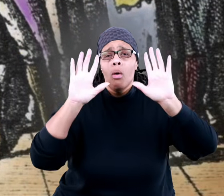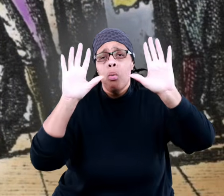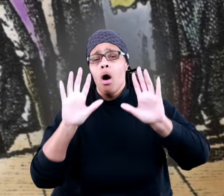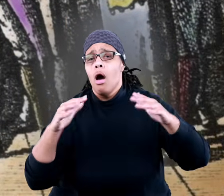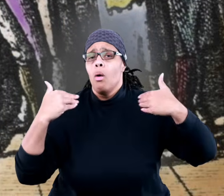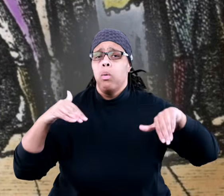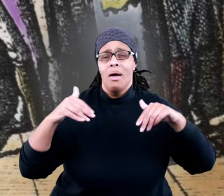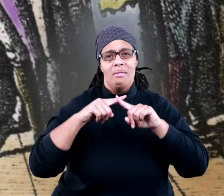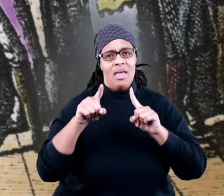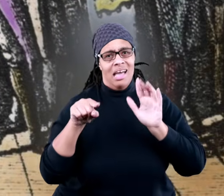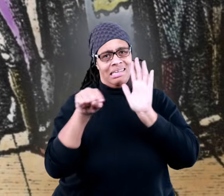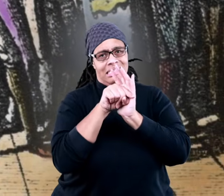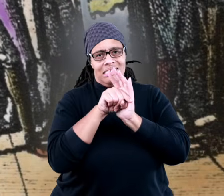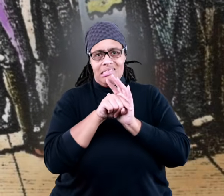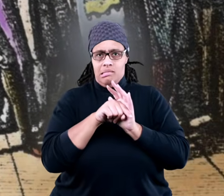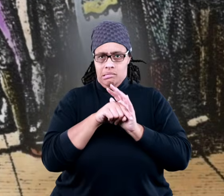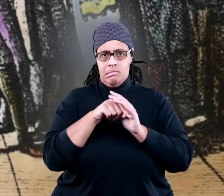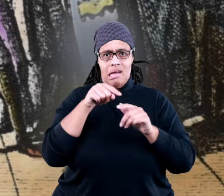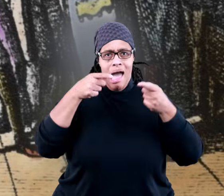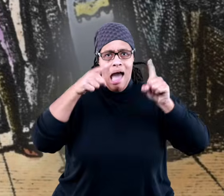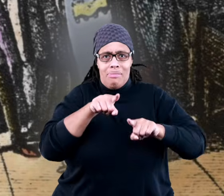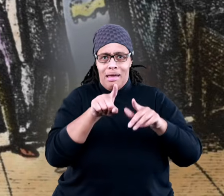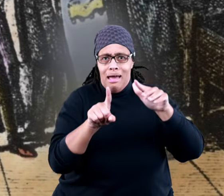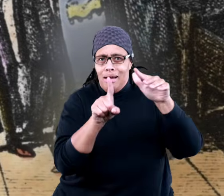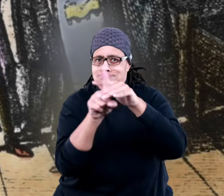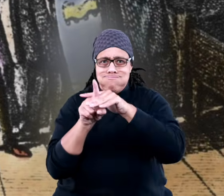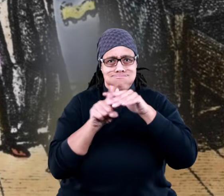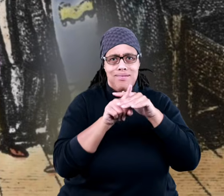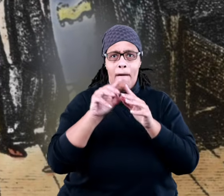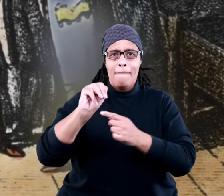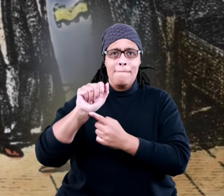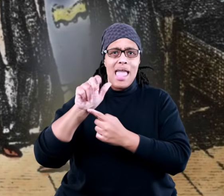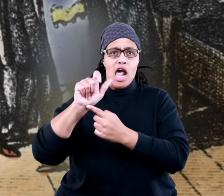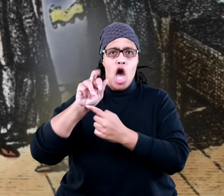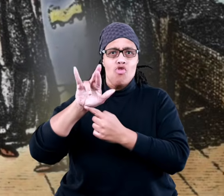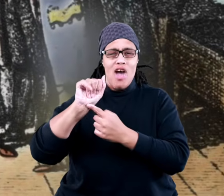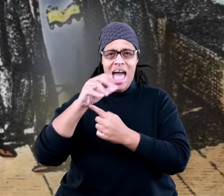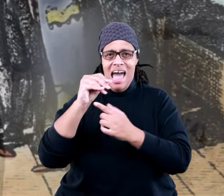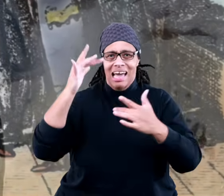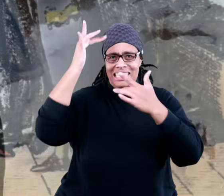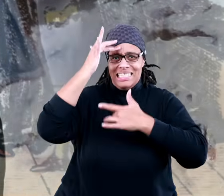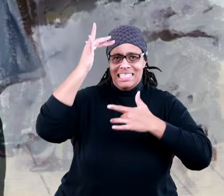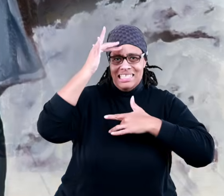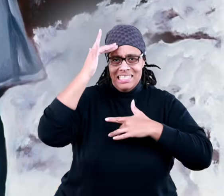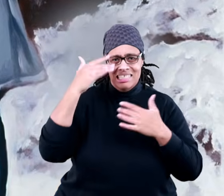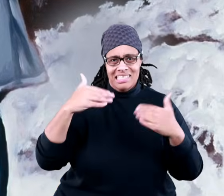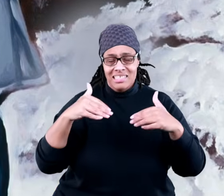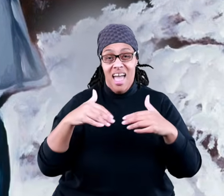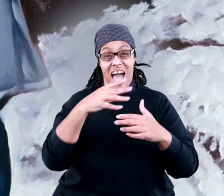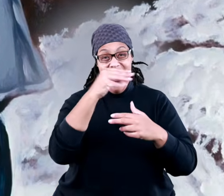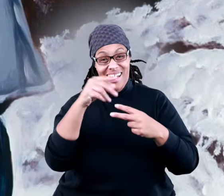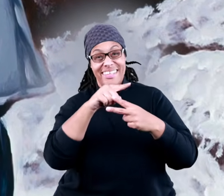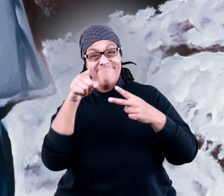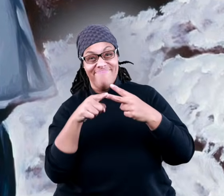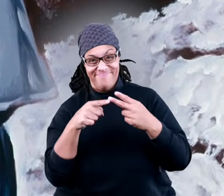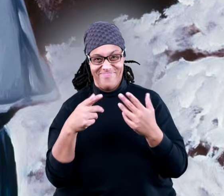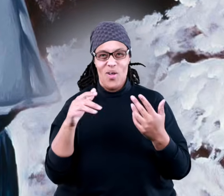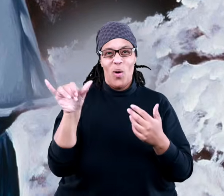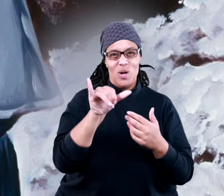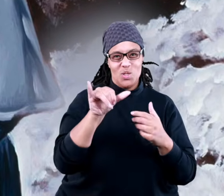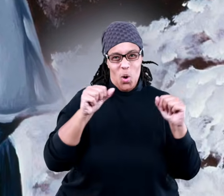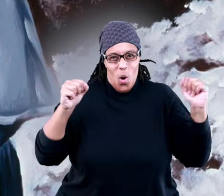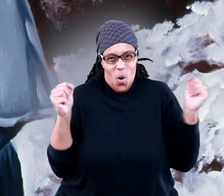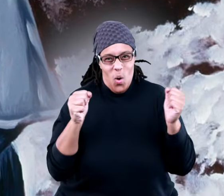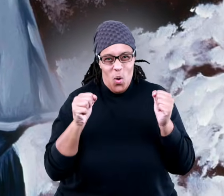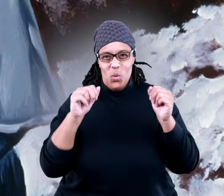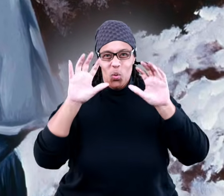but the downside was these colonies were a breeding ground for malaria and other disease. So there is something to be said